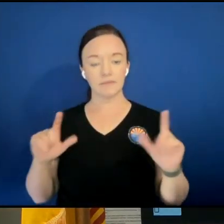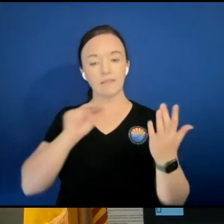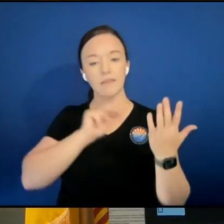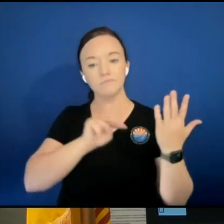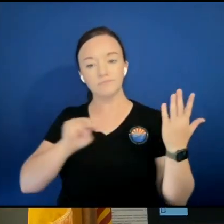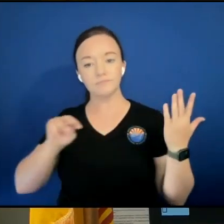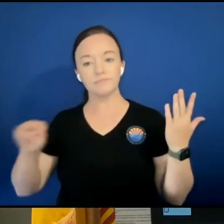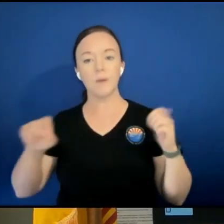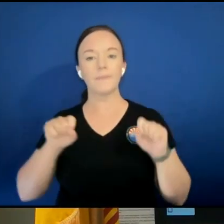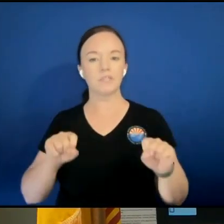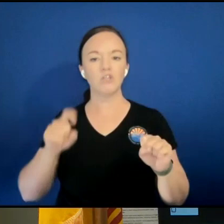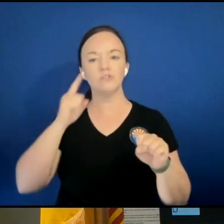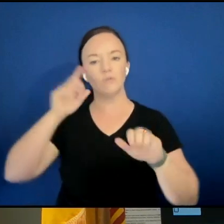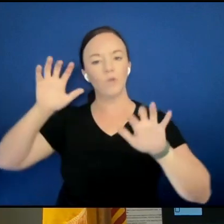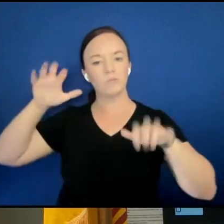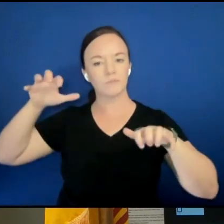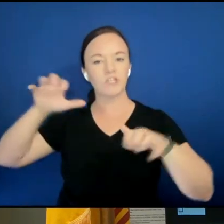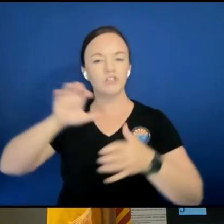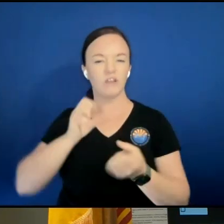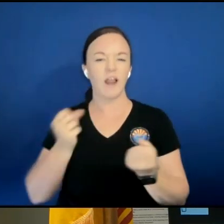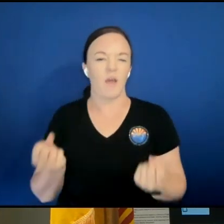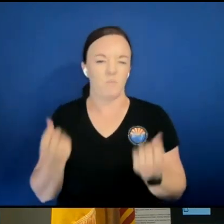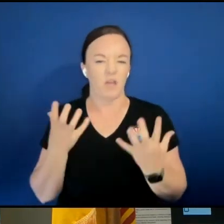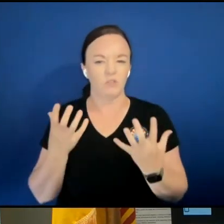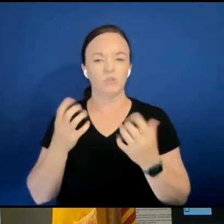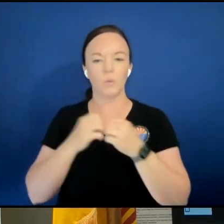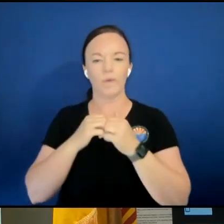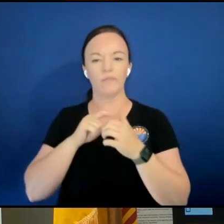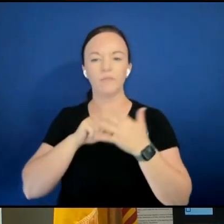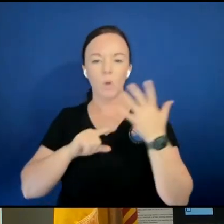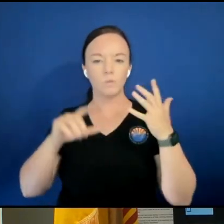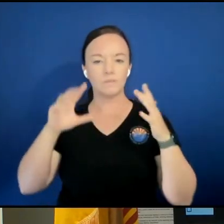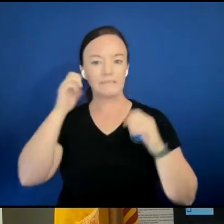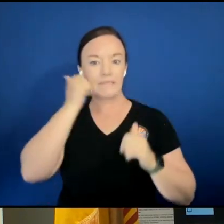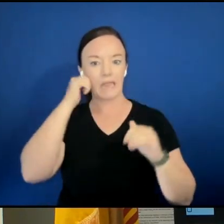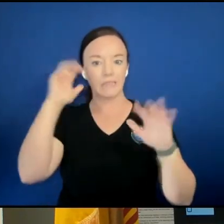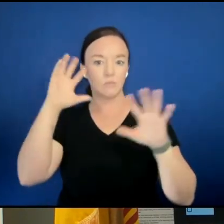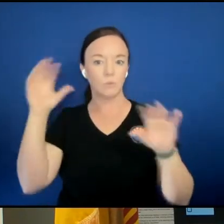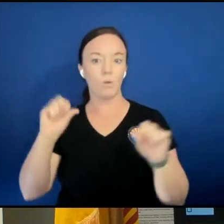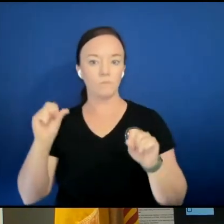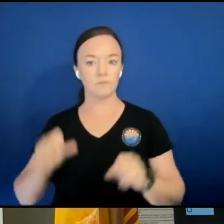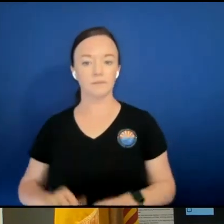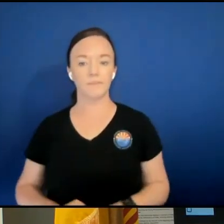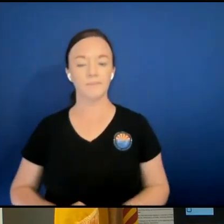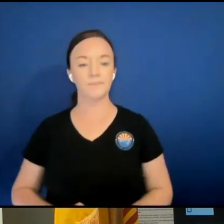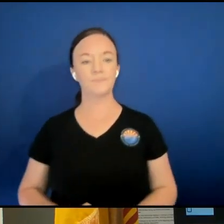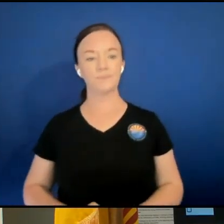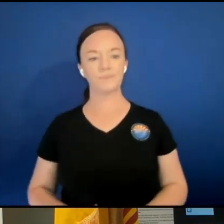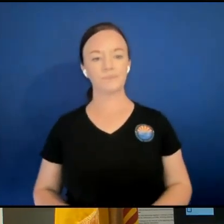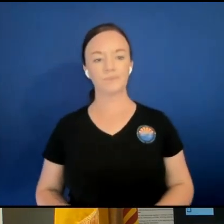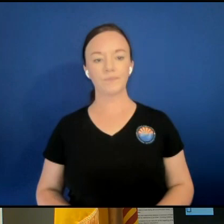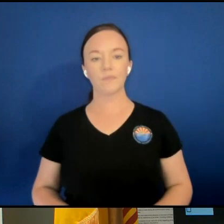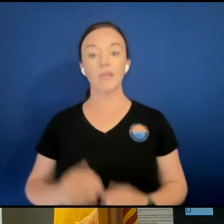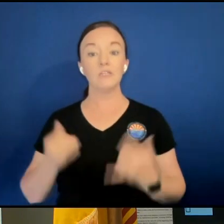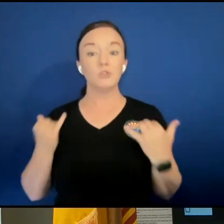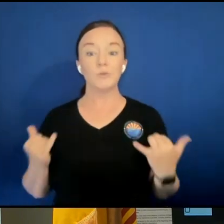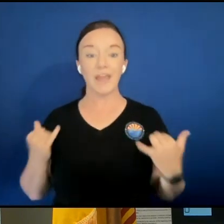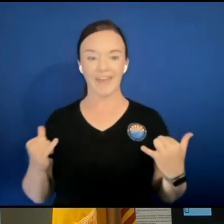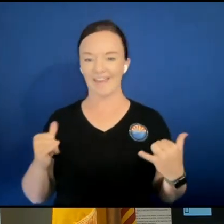our precipitation amounts with those storms that I just mentioned on the daily. So you can see today here, virtually nothing